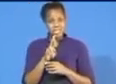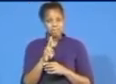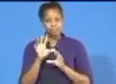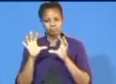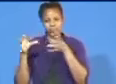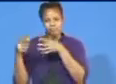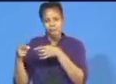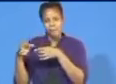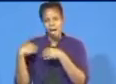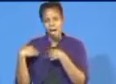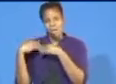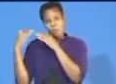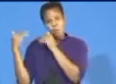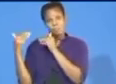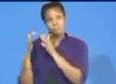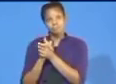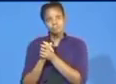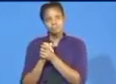had expectations?